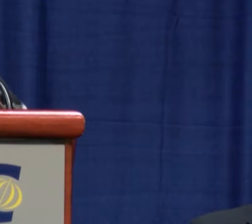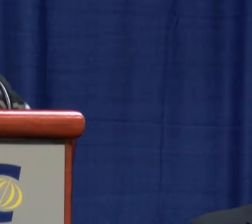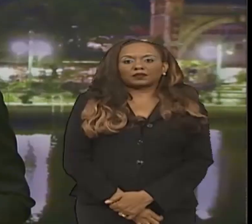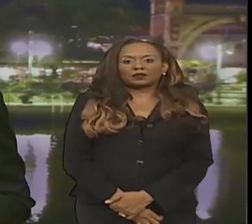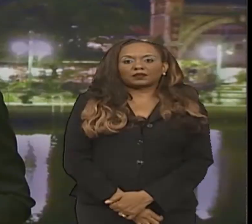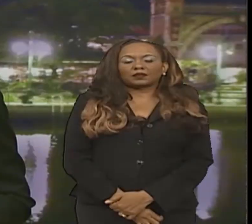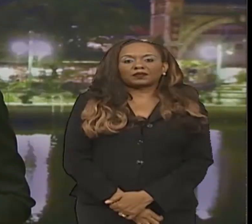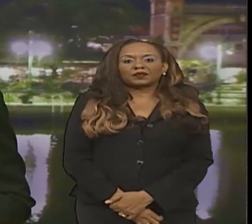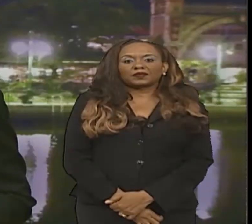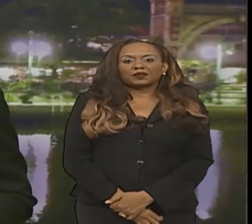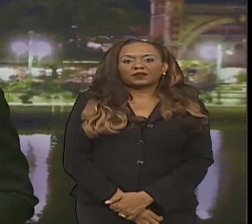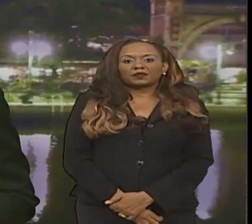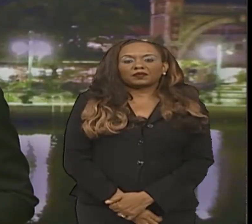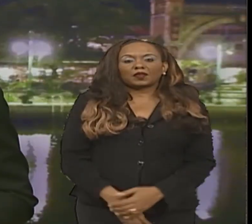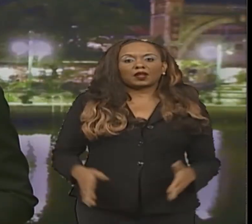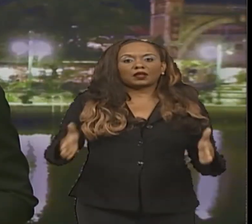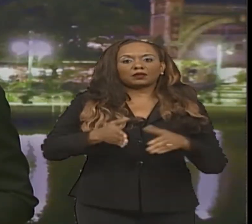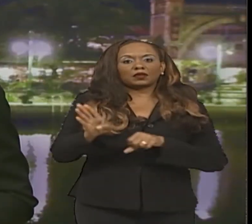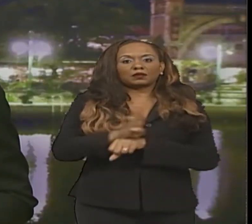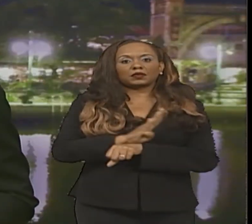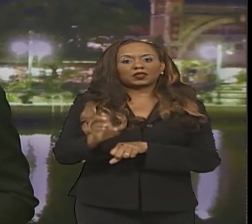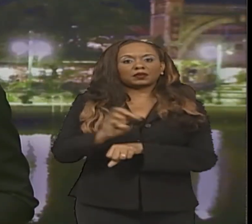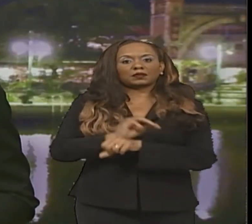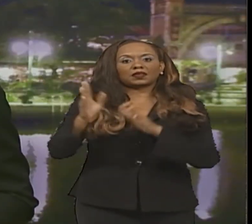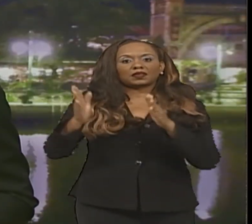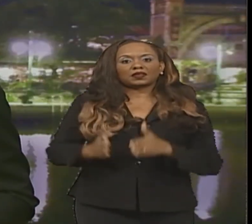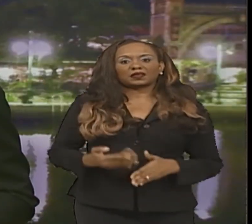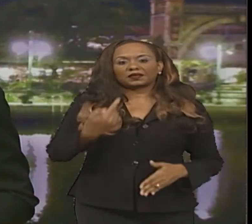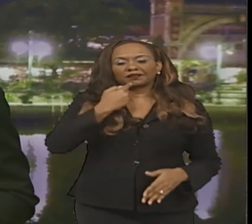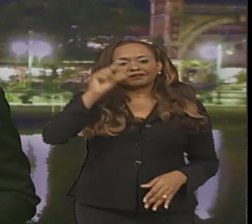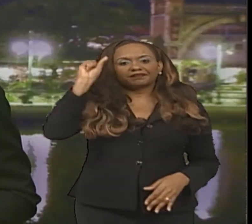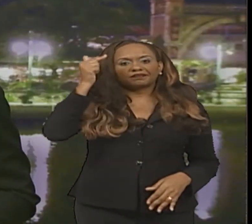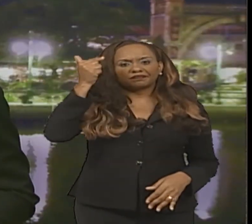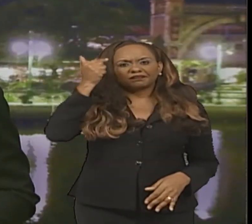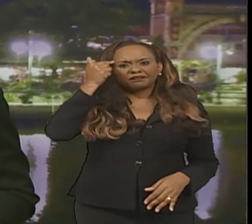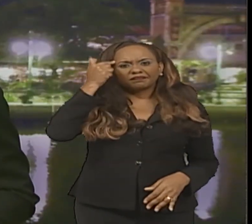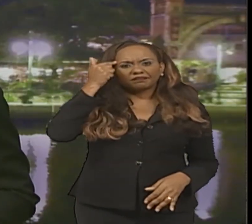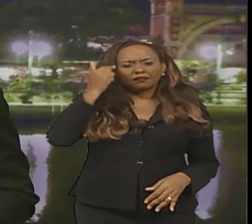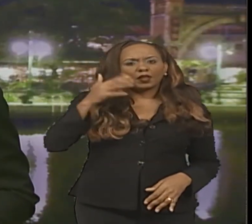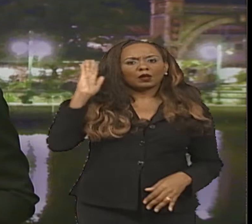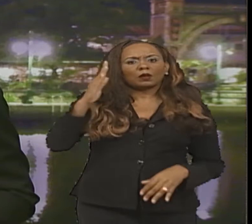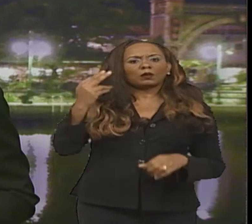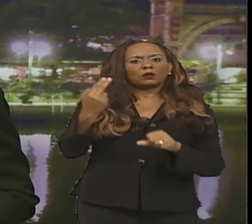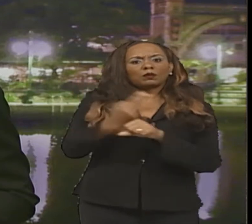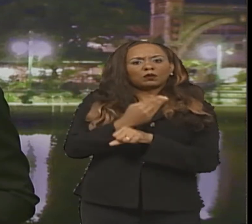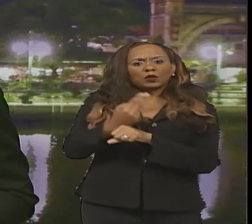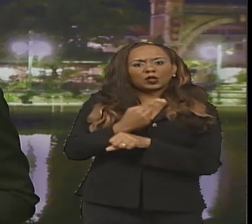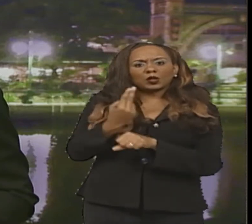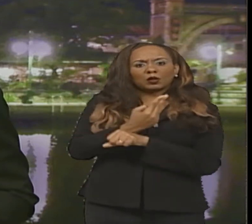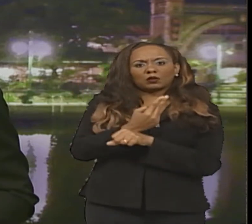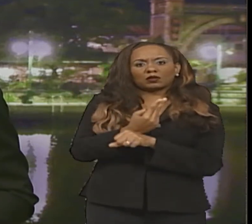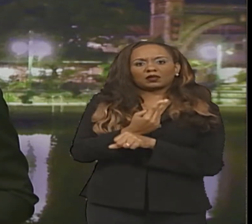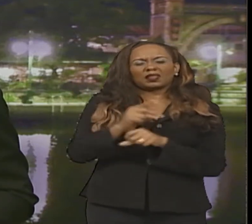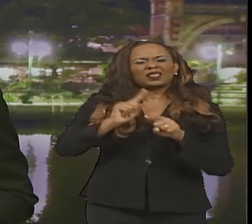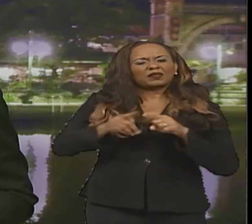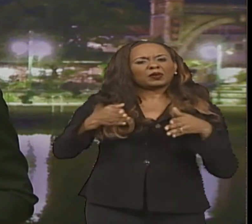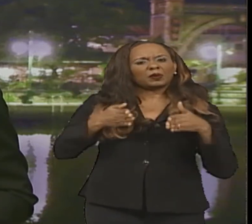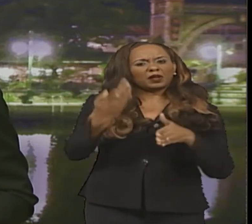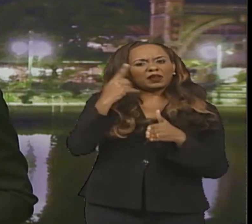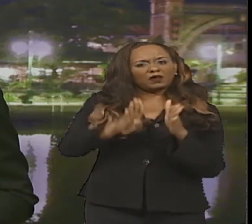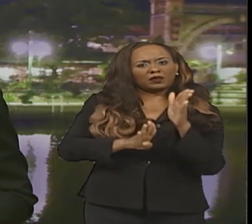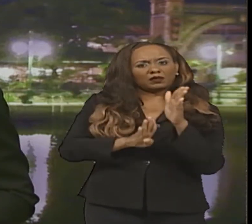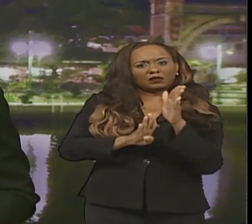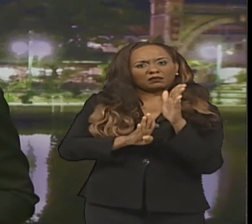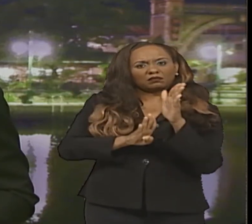overall. Small Business Minister Dwight Sutherland says government intends to use cluster development to help communities across